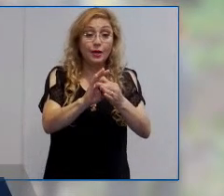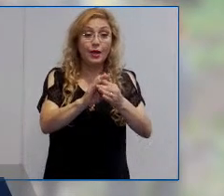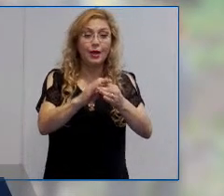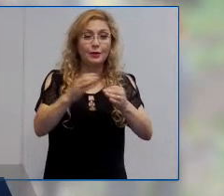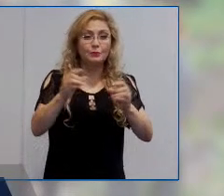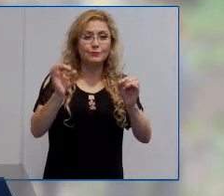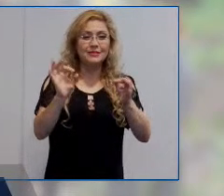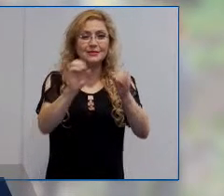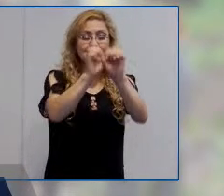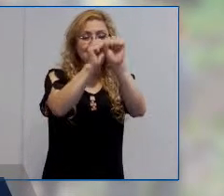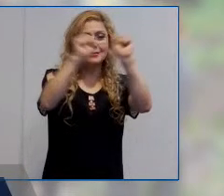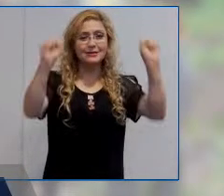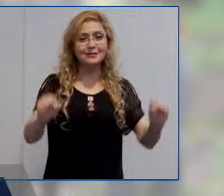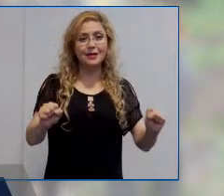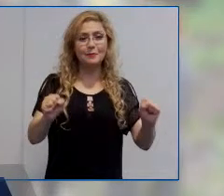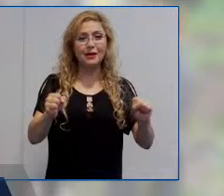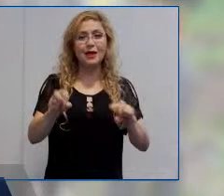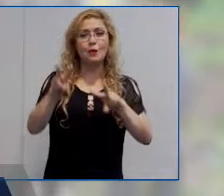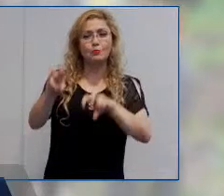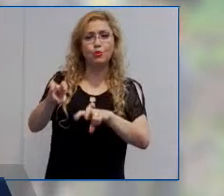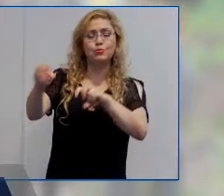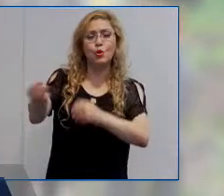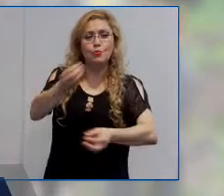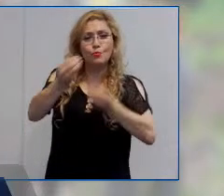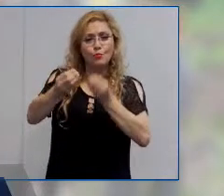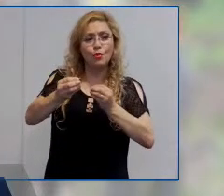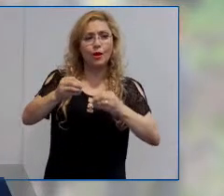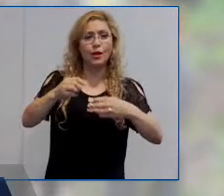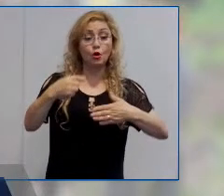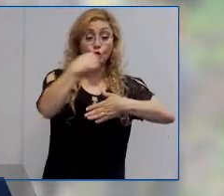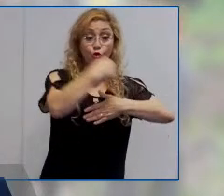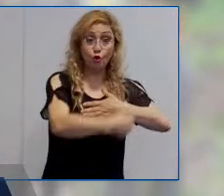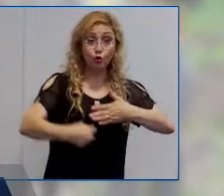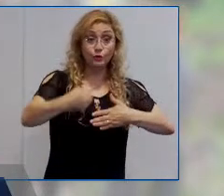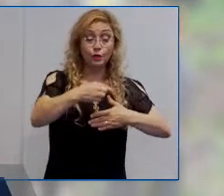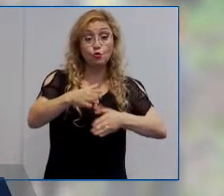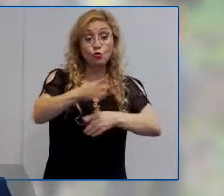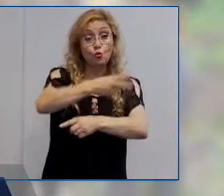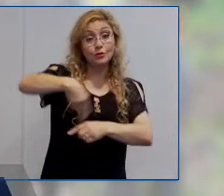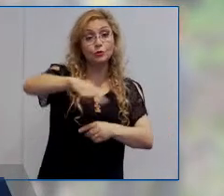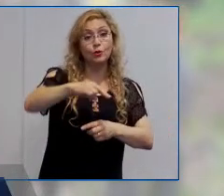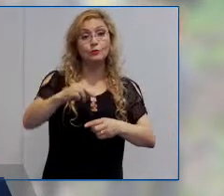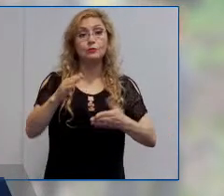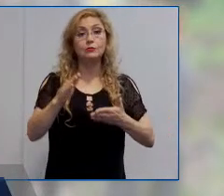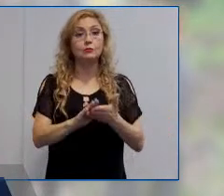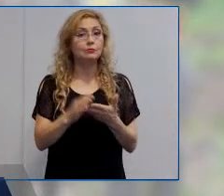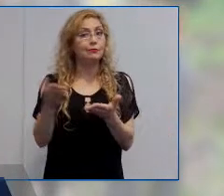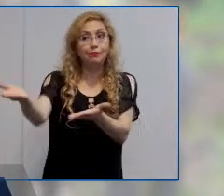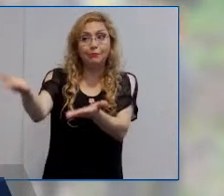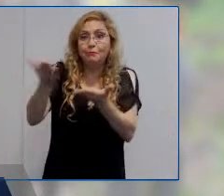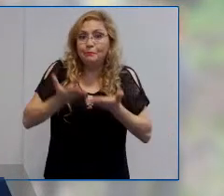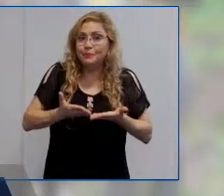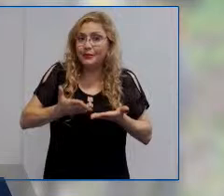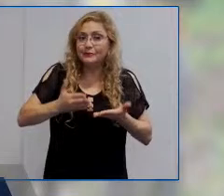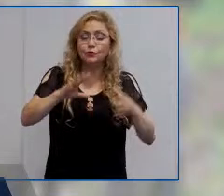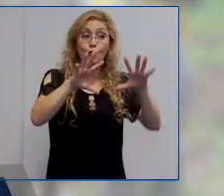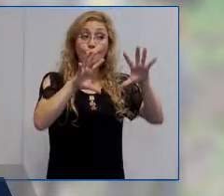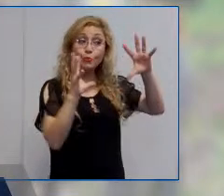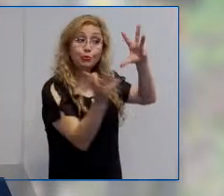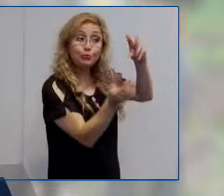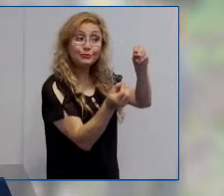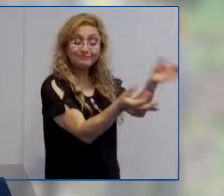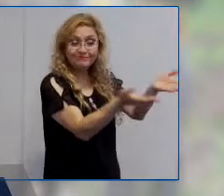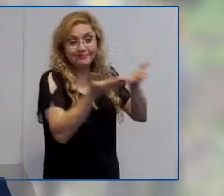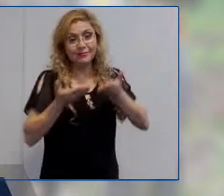of agri-food carbon neutral in our continent and the Americas. And everyone is invited,